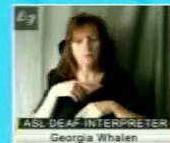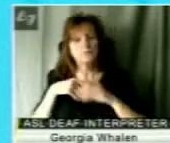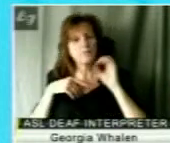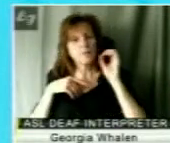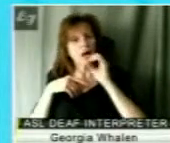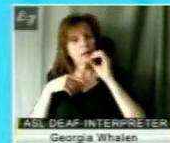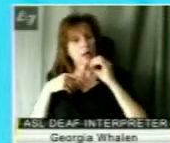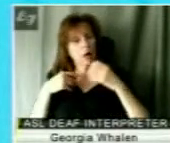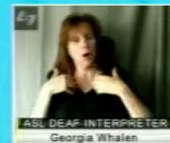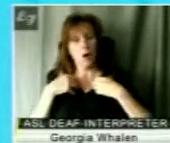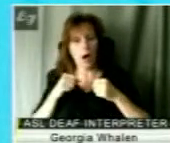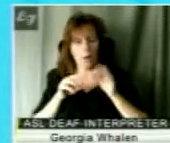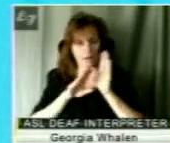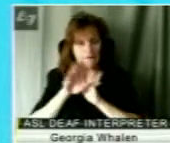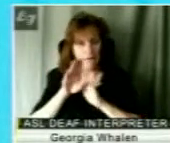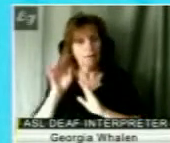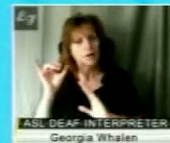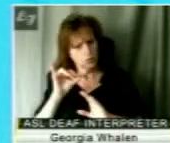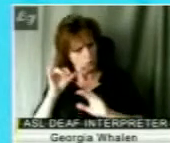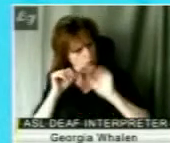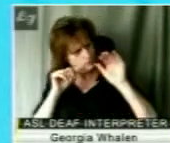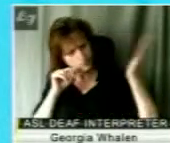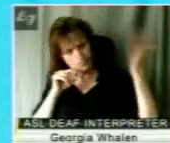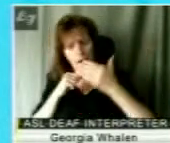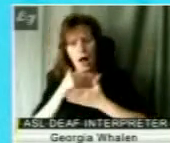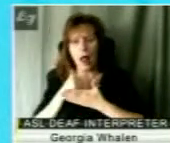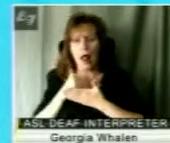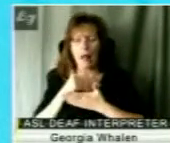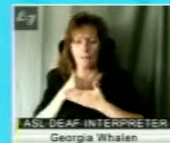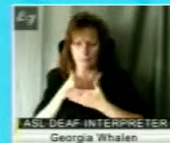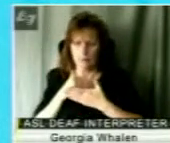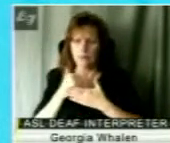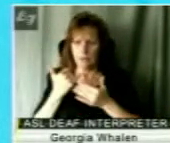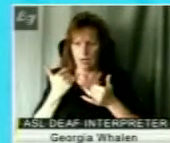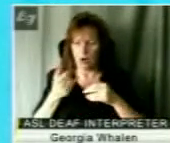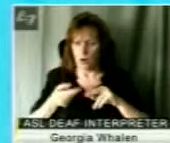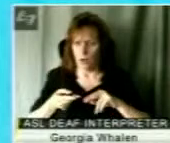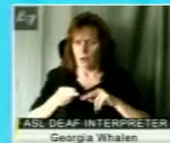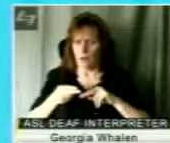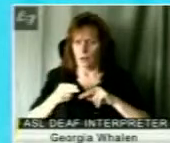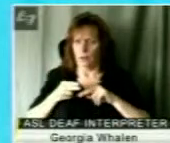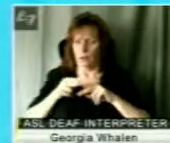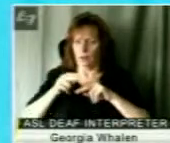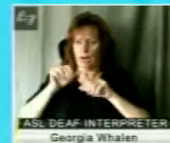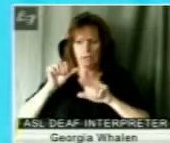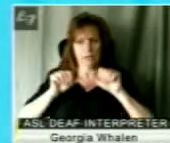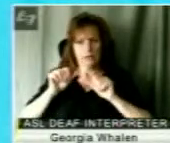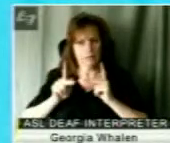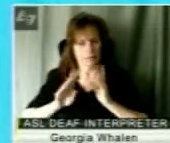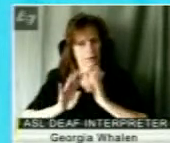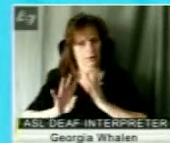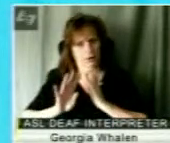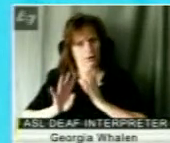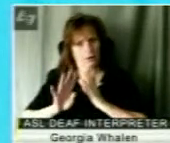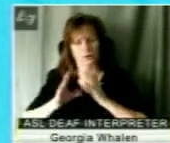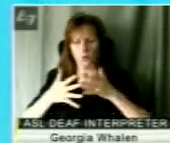So it is available. We are starting to experience pretty high volumes at our assessment centers. The booking is really